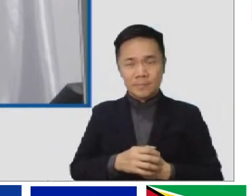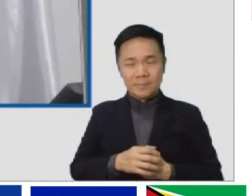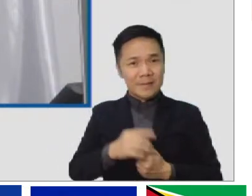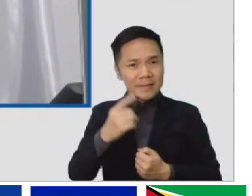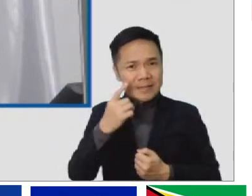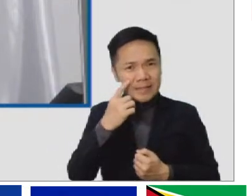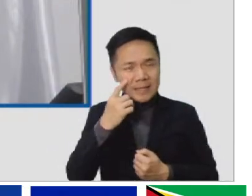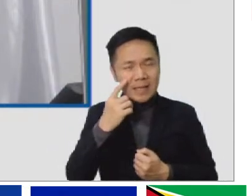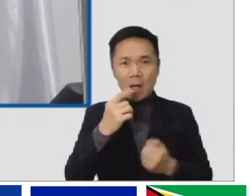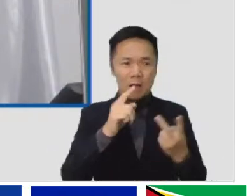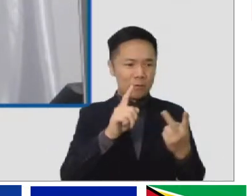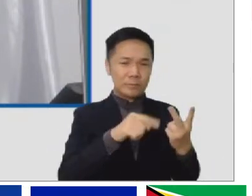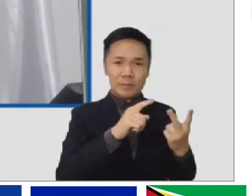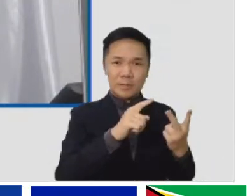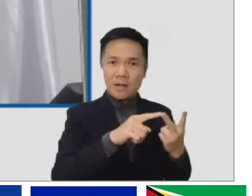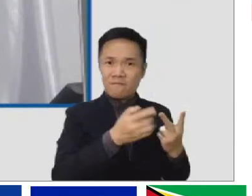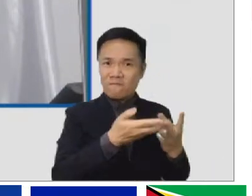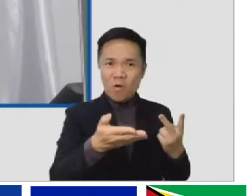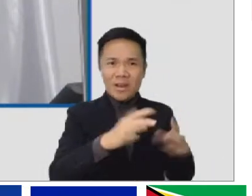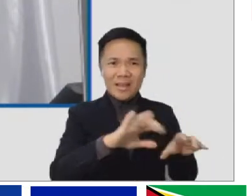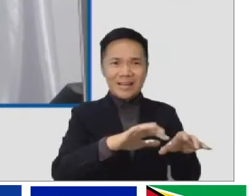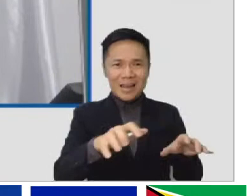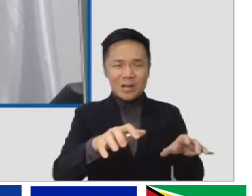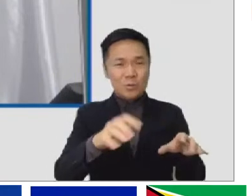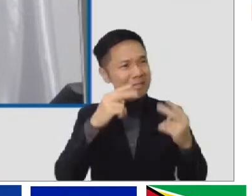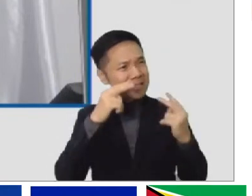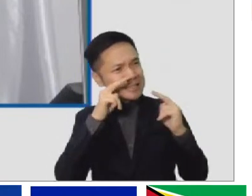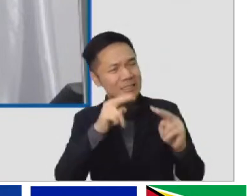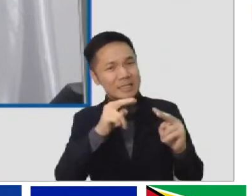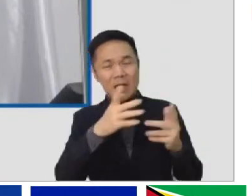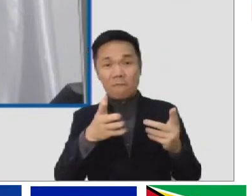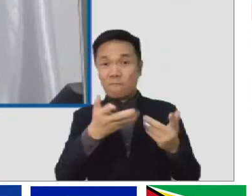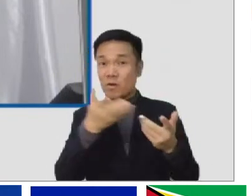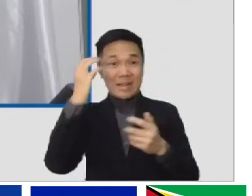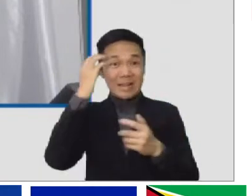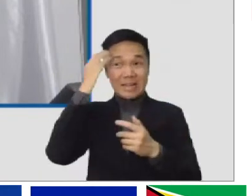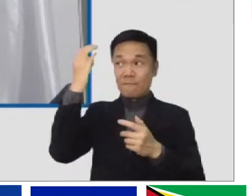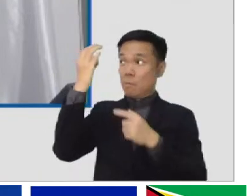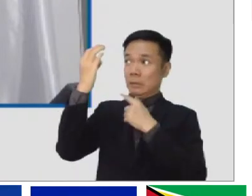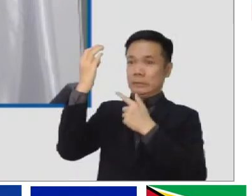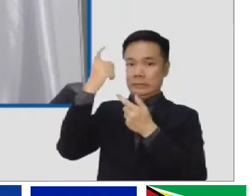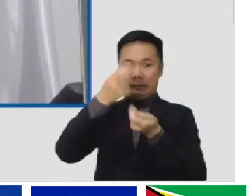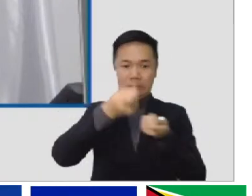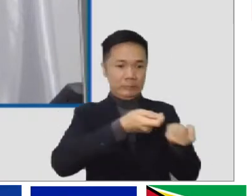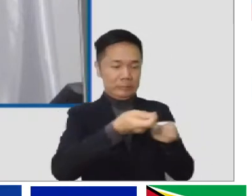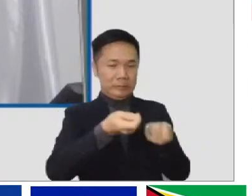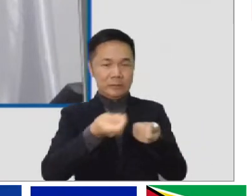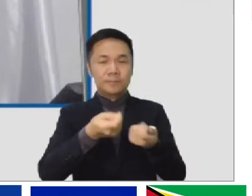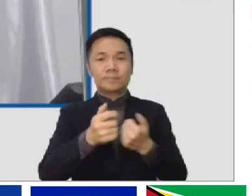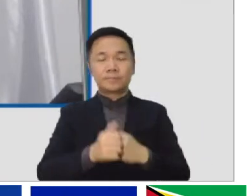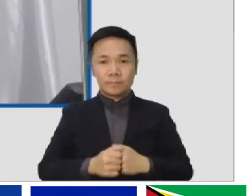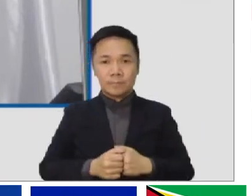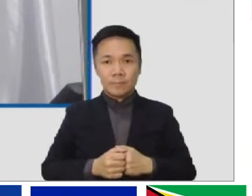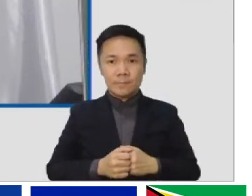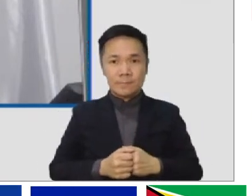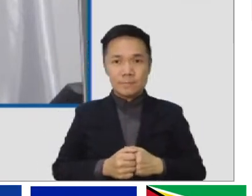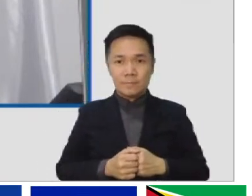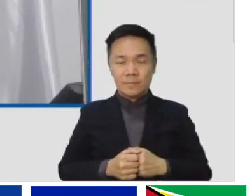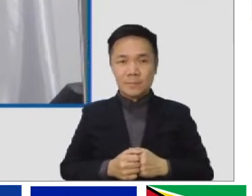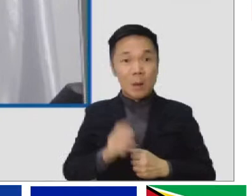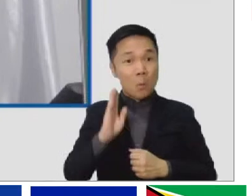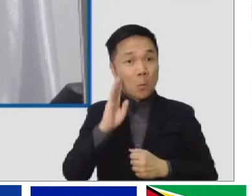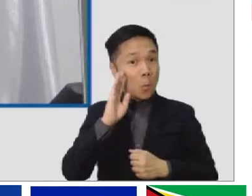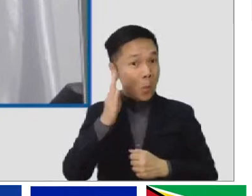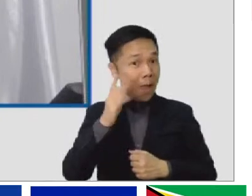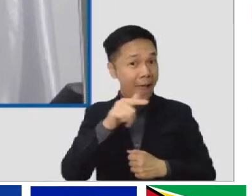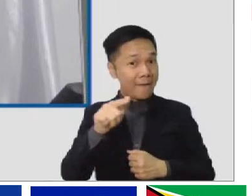countries identified and our governments in management with this Central American management. We developed a platform for us to